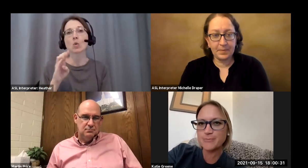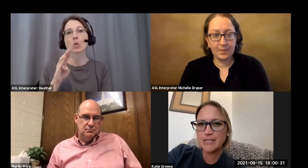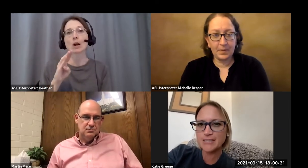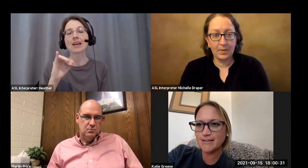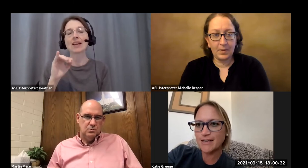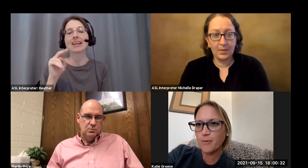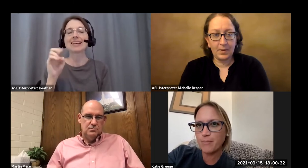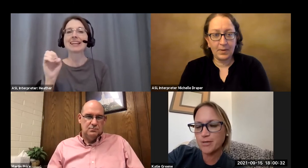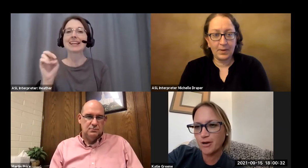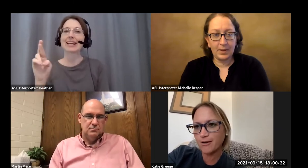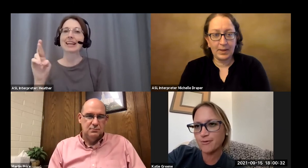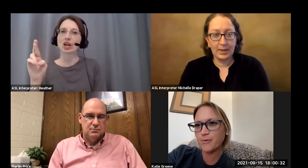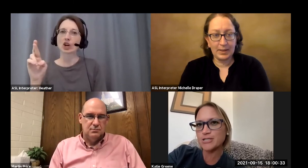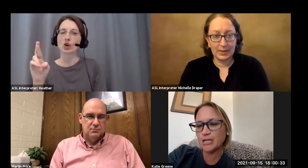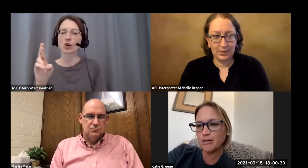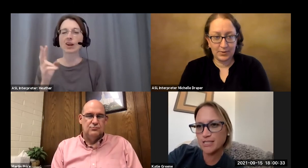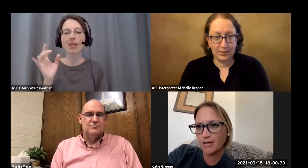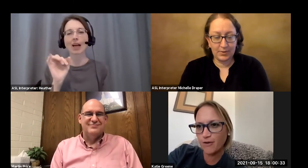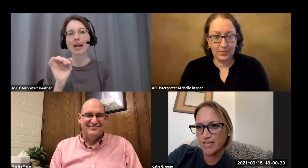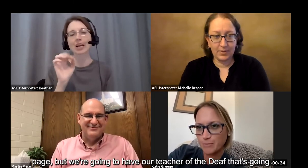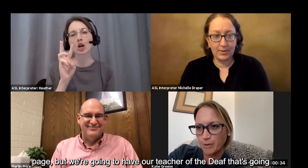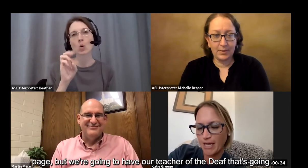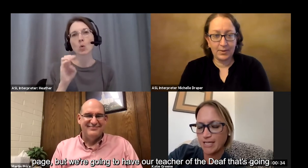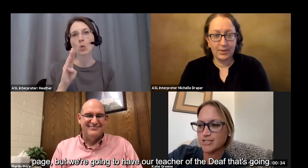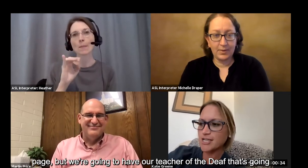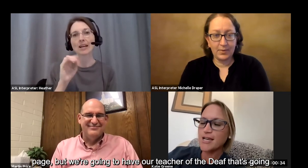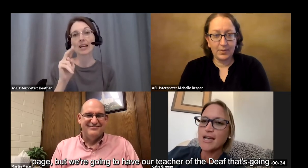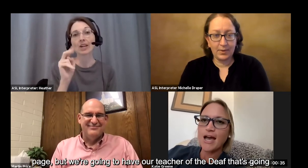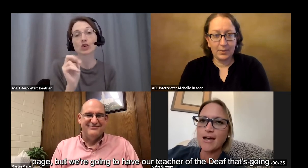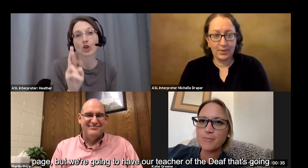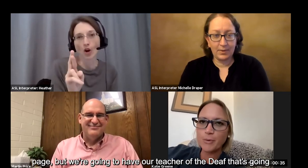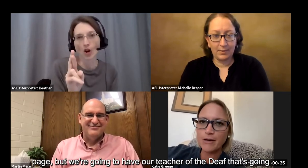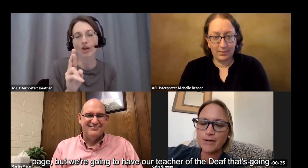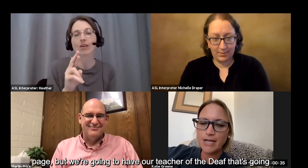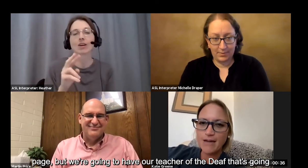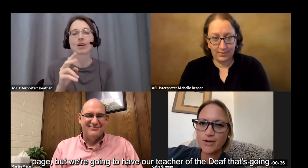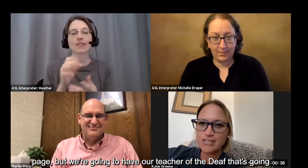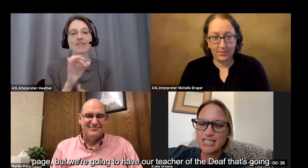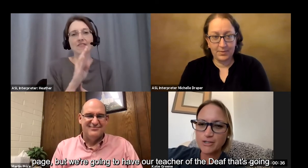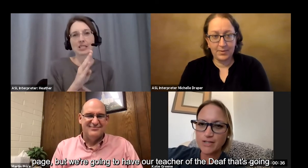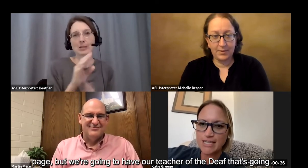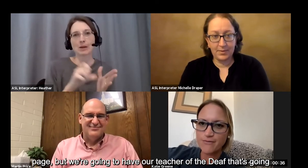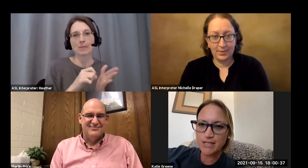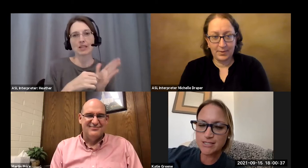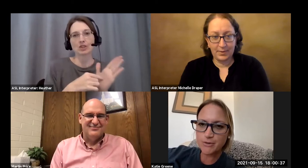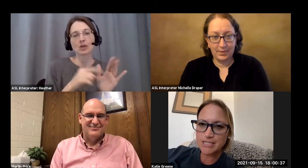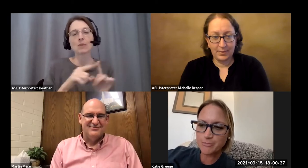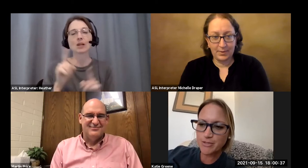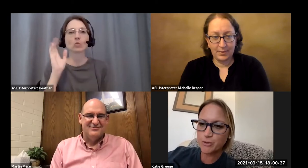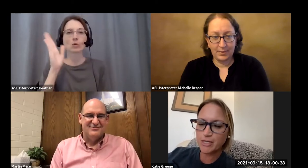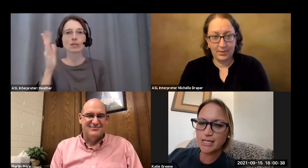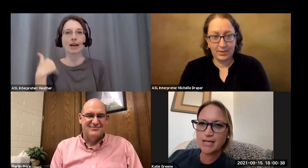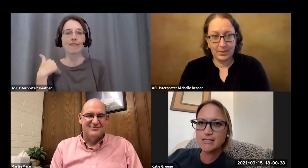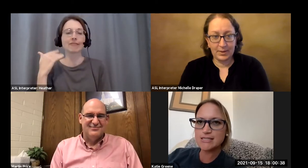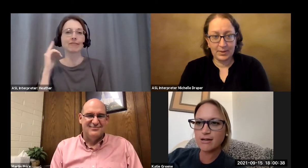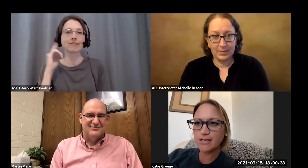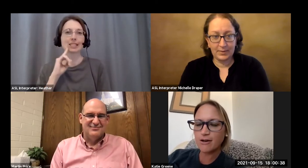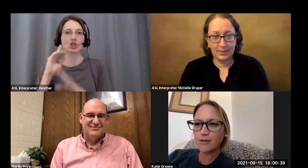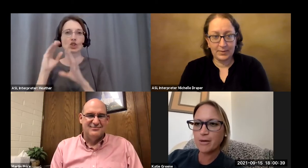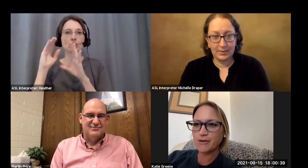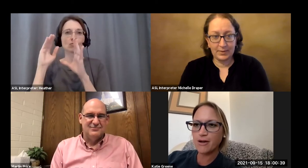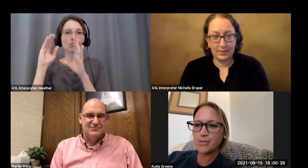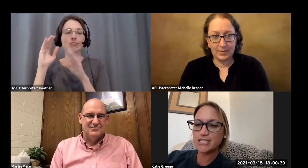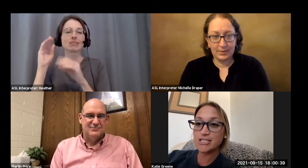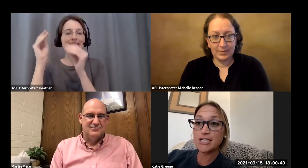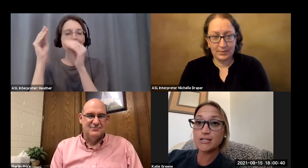So it's basically a webinar. We usually host it on our Facebook page, but we're going to have our teacher of the deaf that's going to be joining us, talking